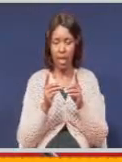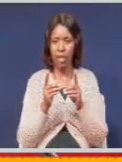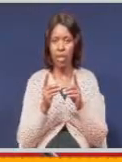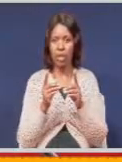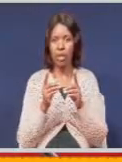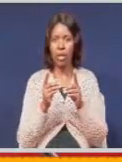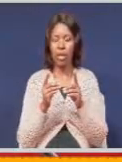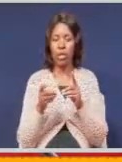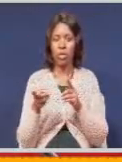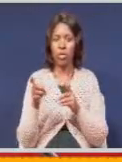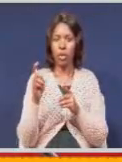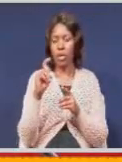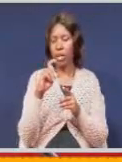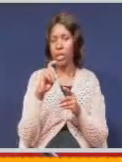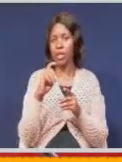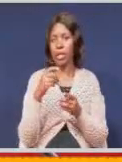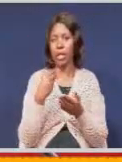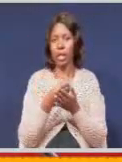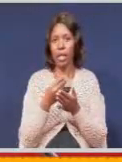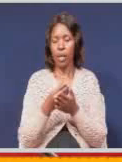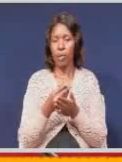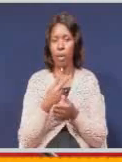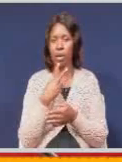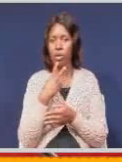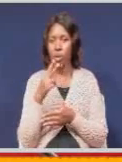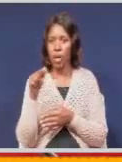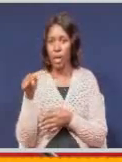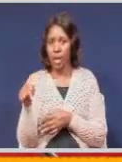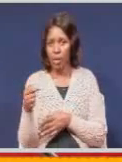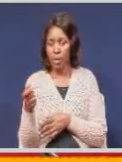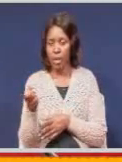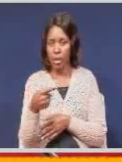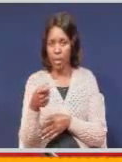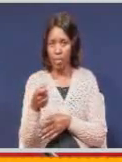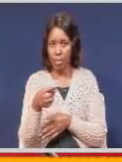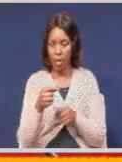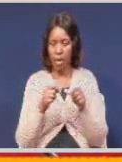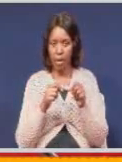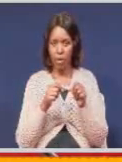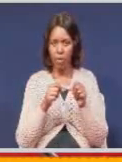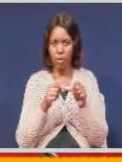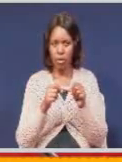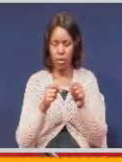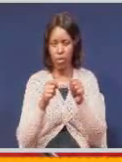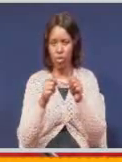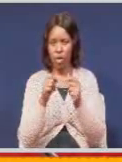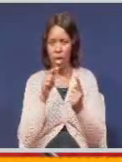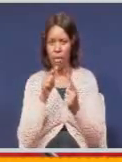to 200,000 per month. This continued up to the month of